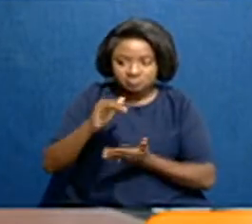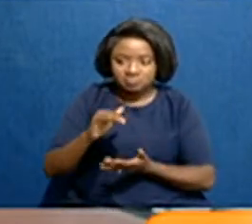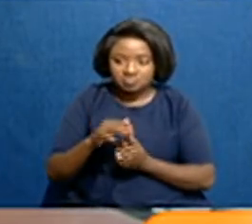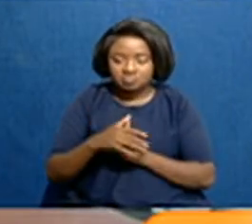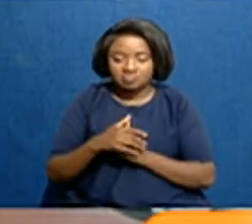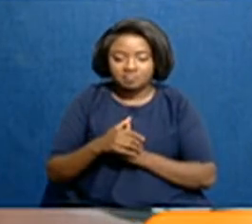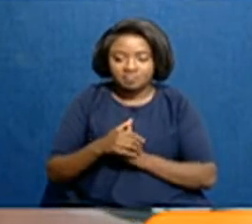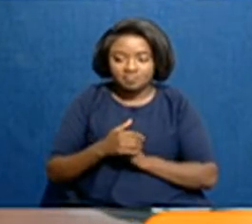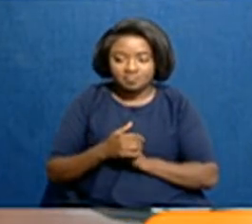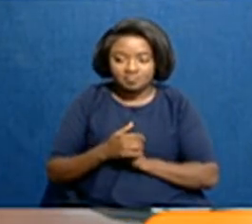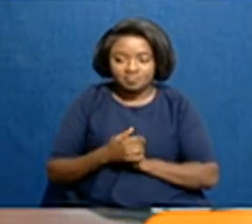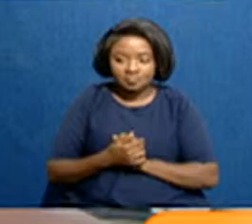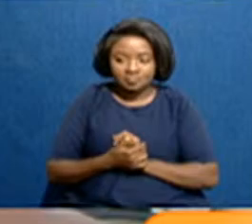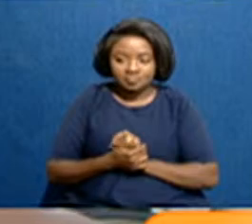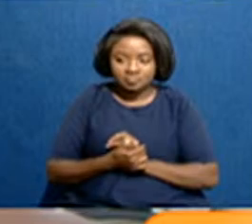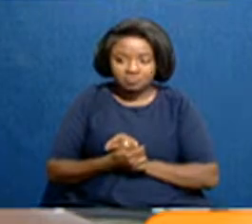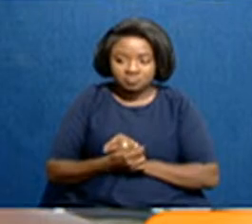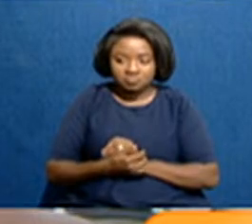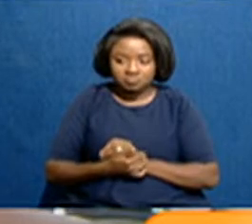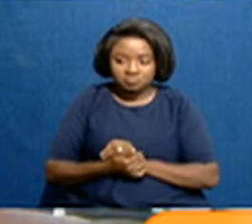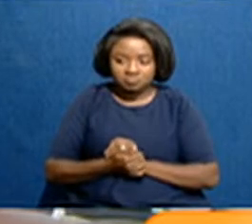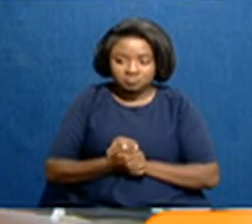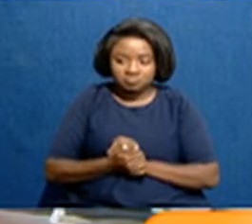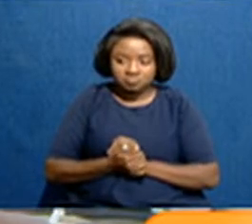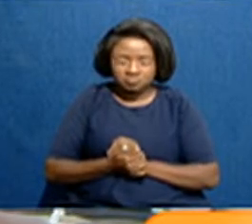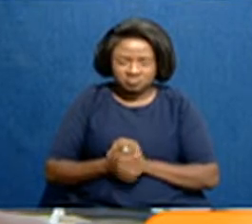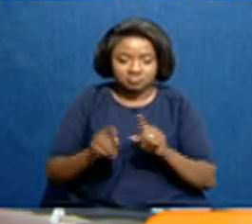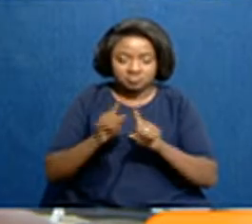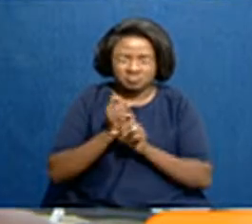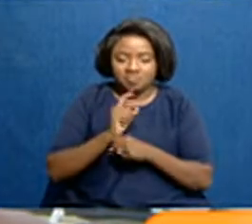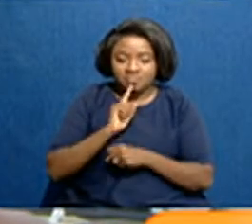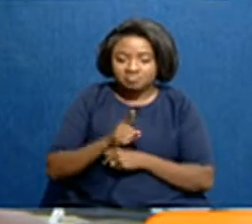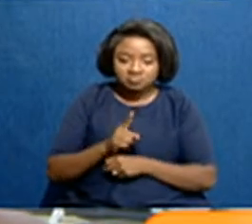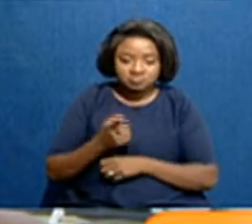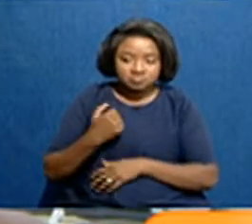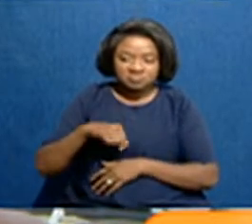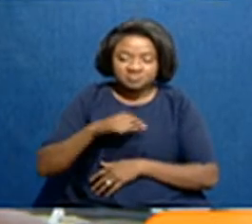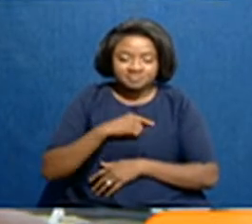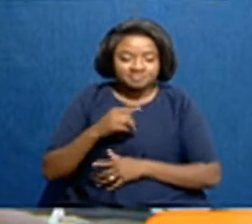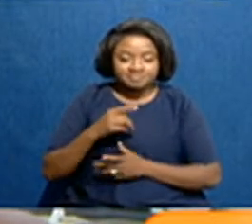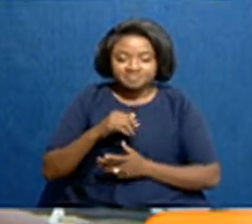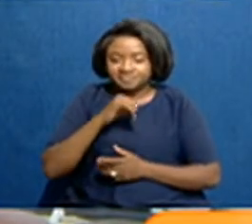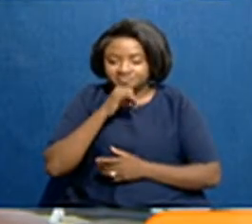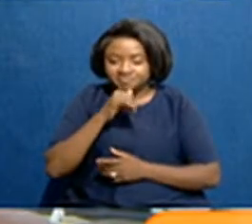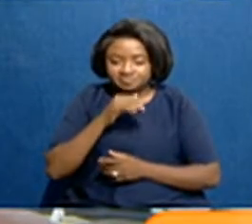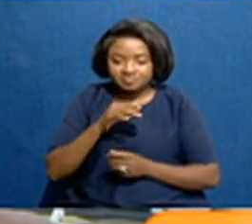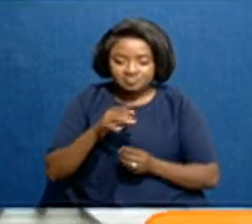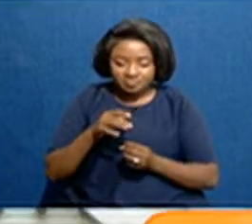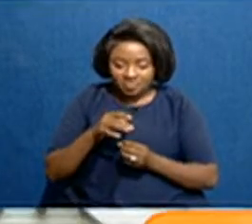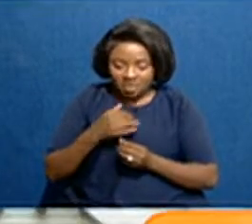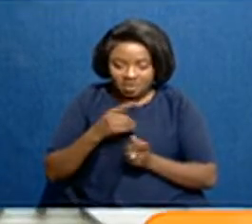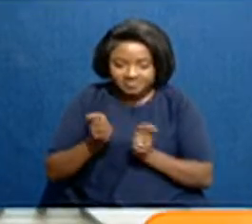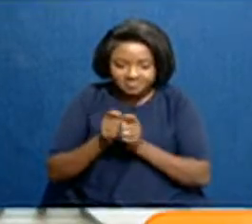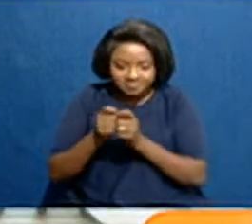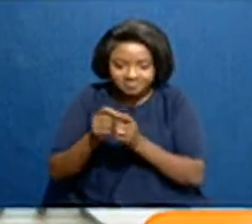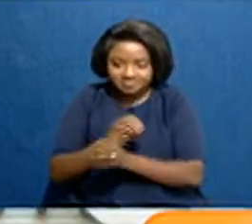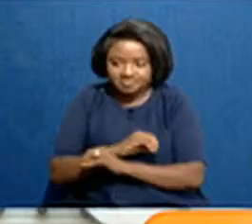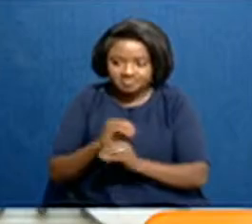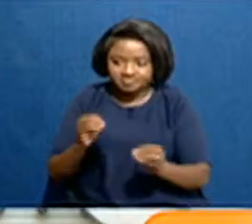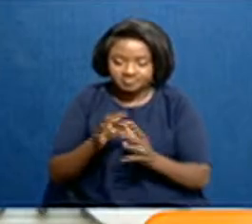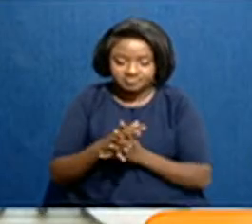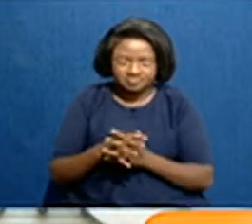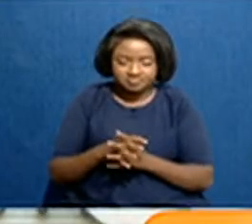minerals, and adequate spraying to ensure that we are not harboring any disease or pest.